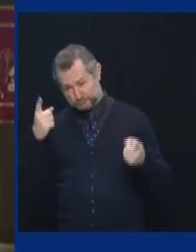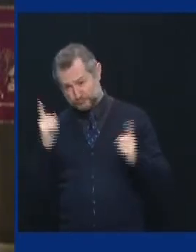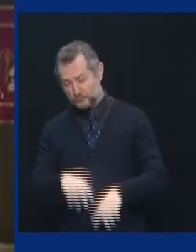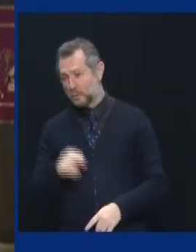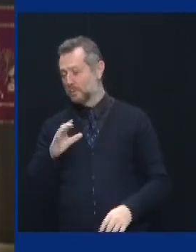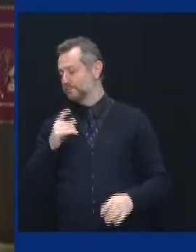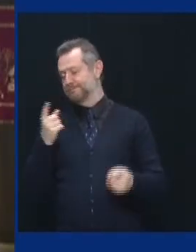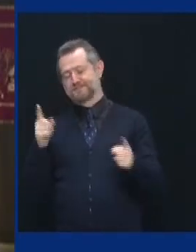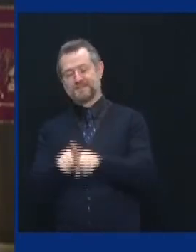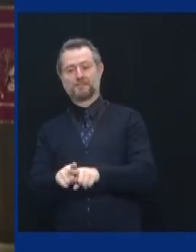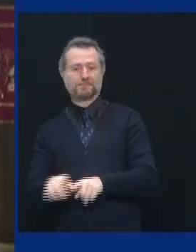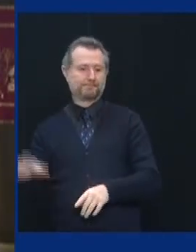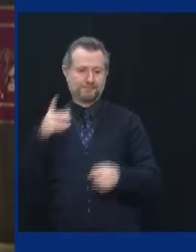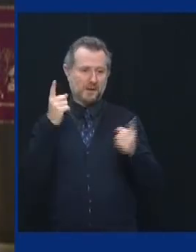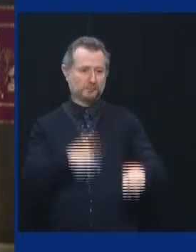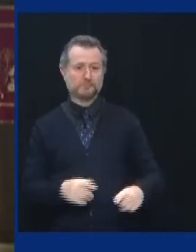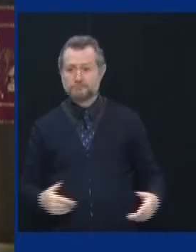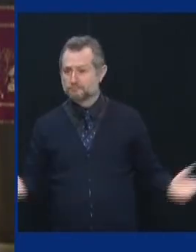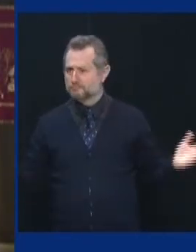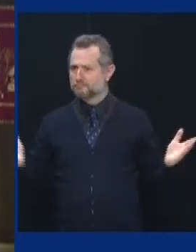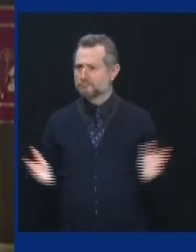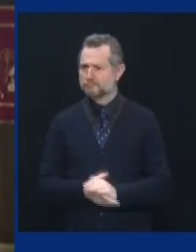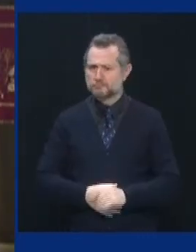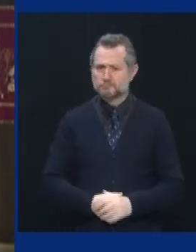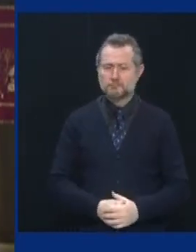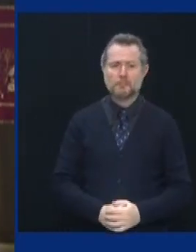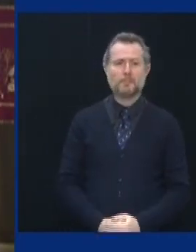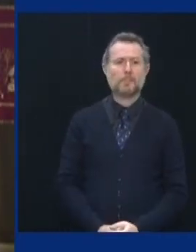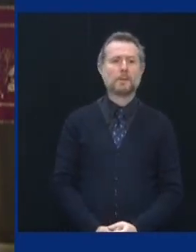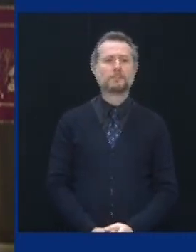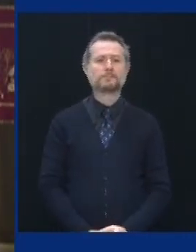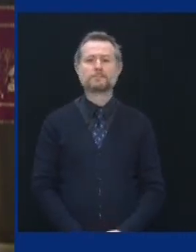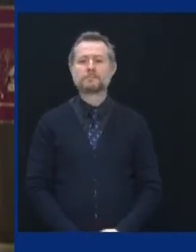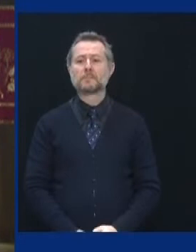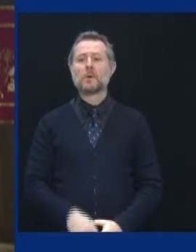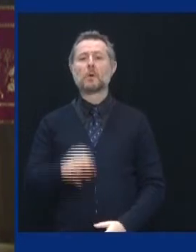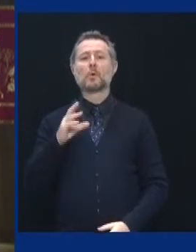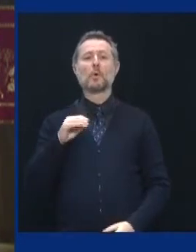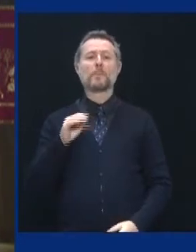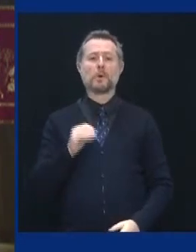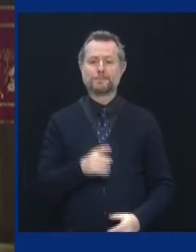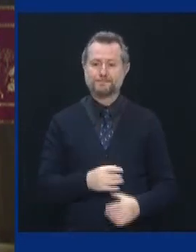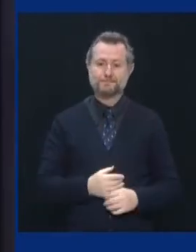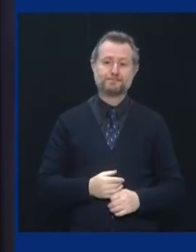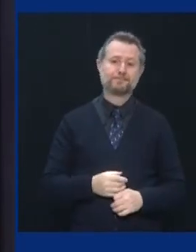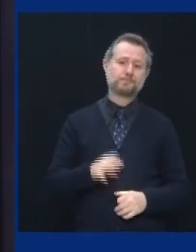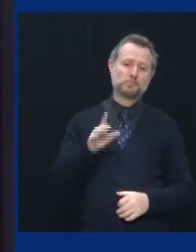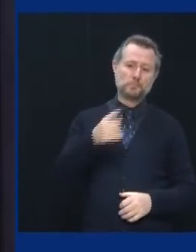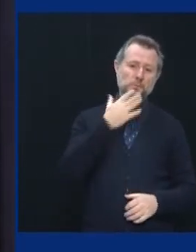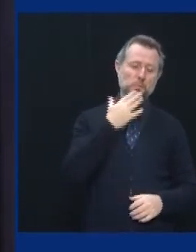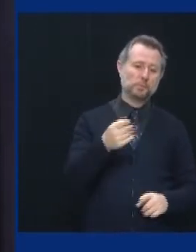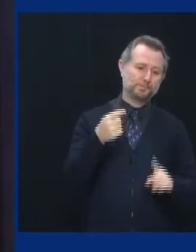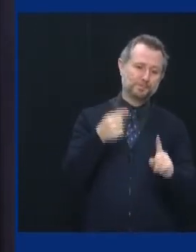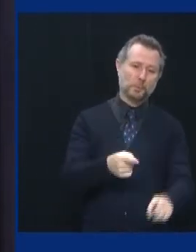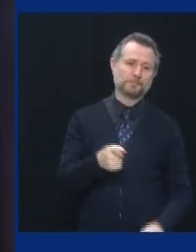Yeah, you know, Courtney, that's a good point. if you only